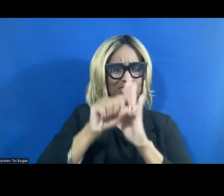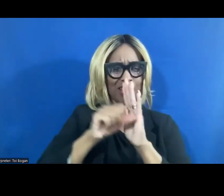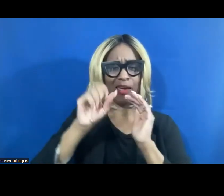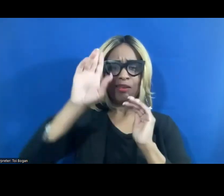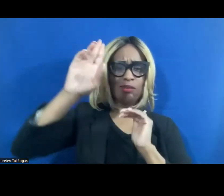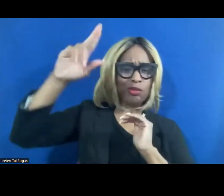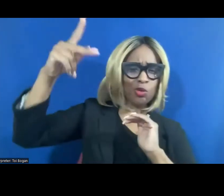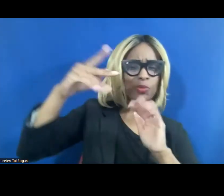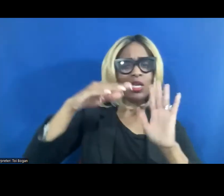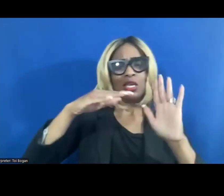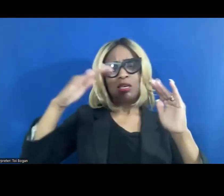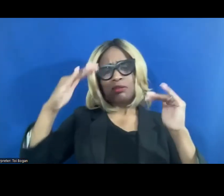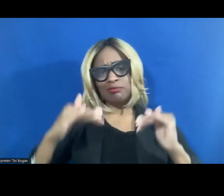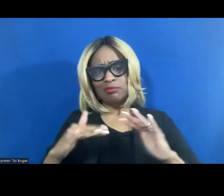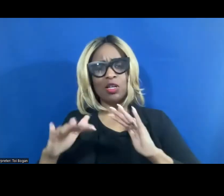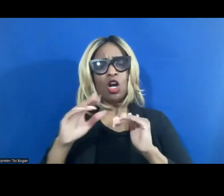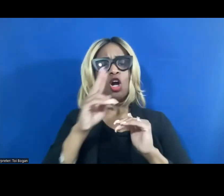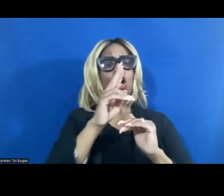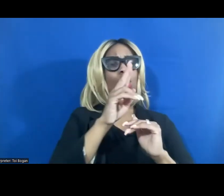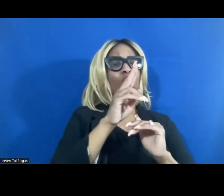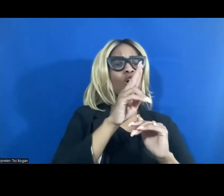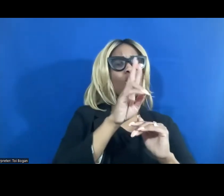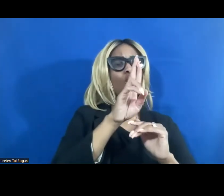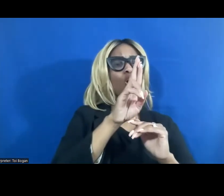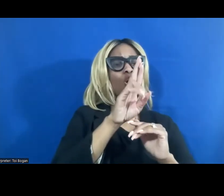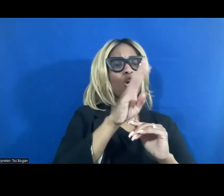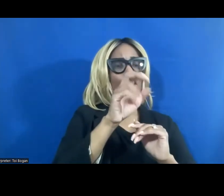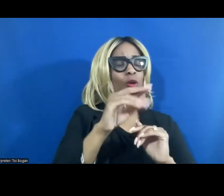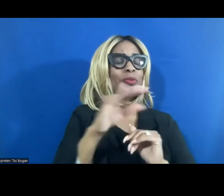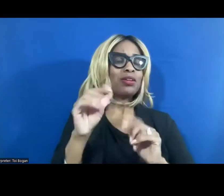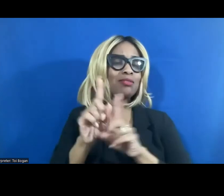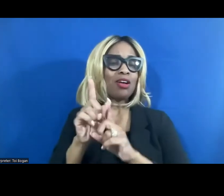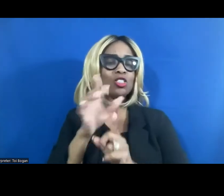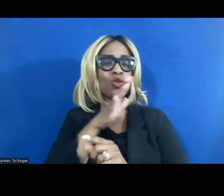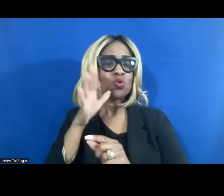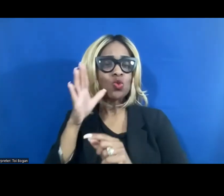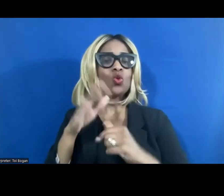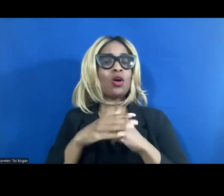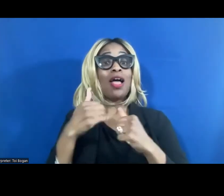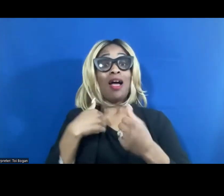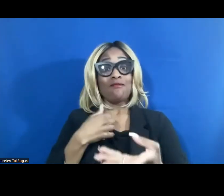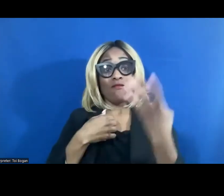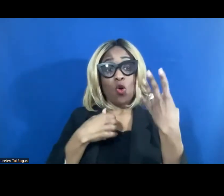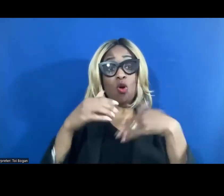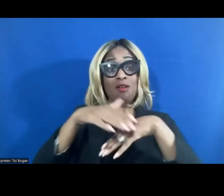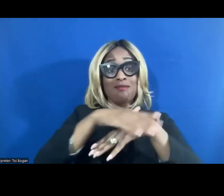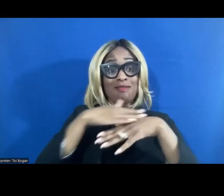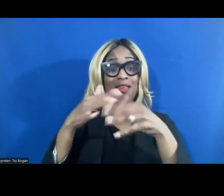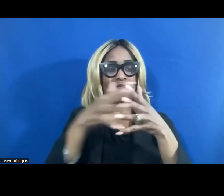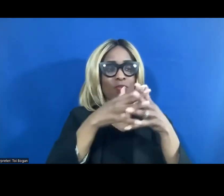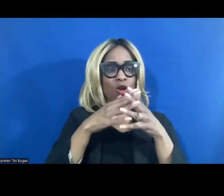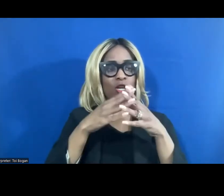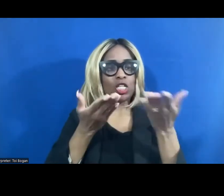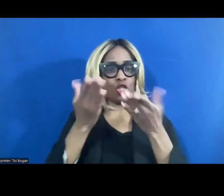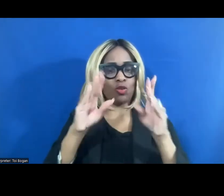lower peninsula, in urban and rural areas. And we have 4 Native American service providers. And again,